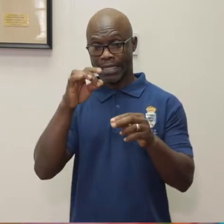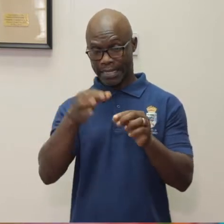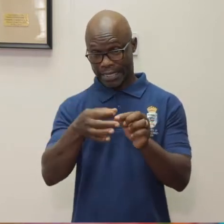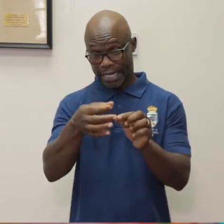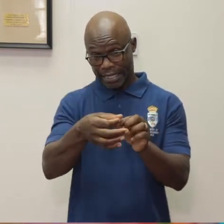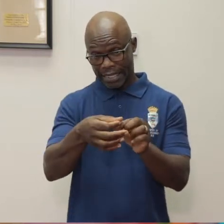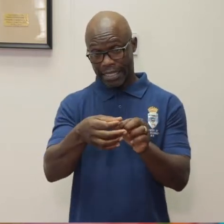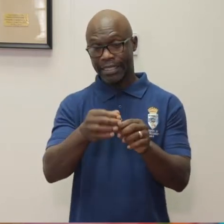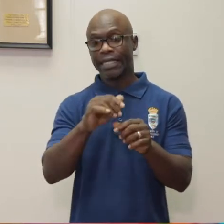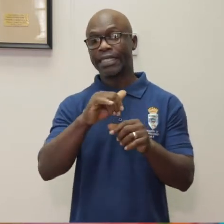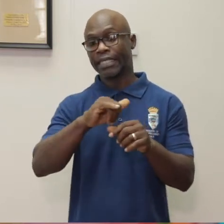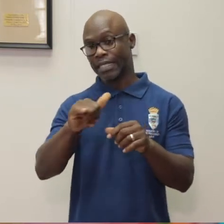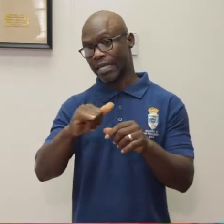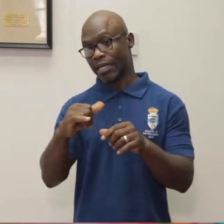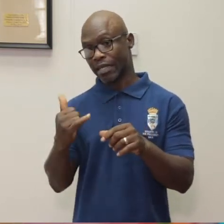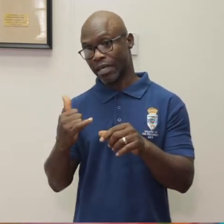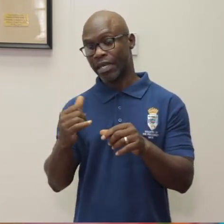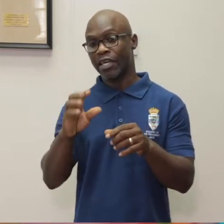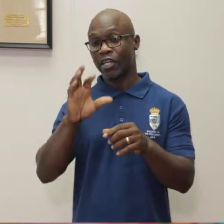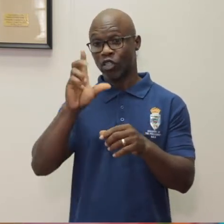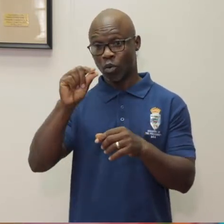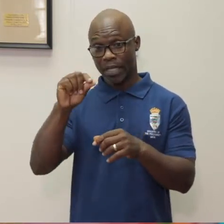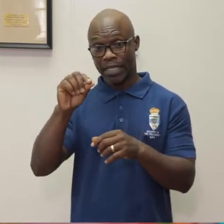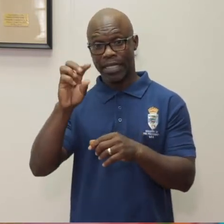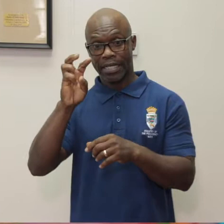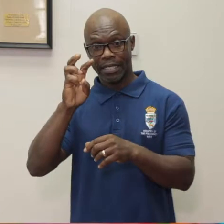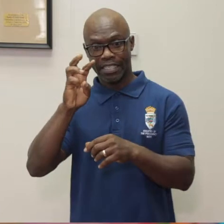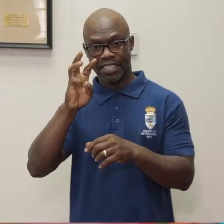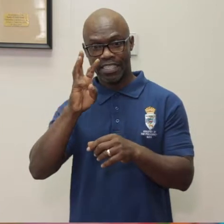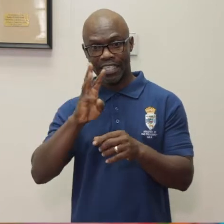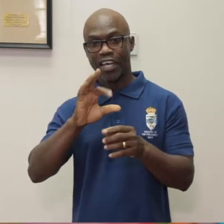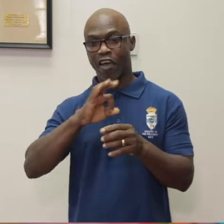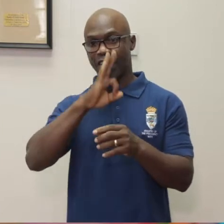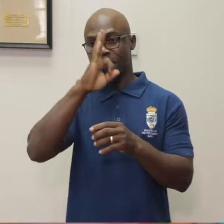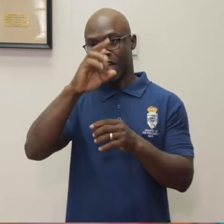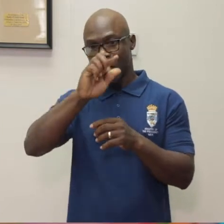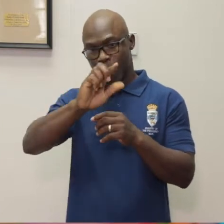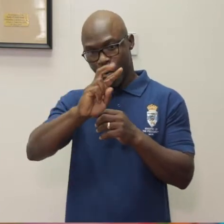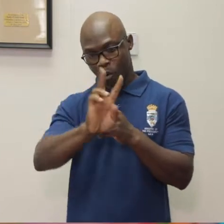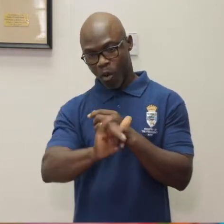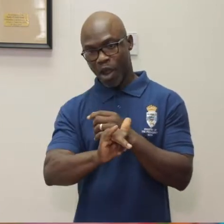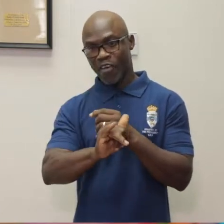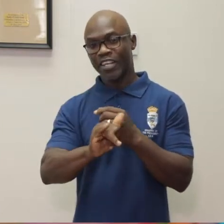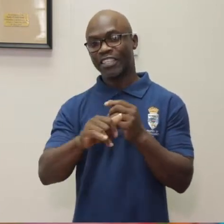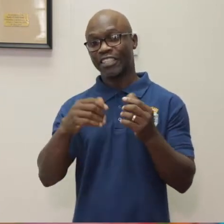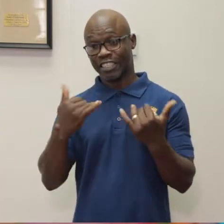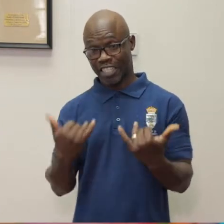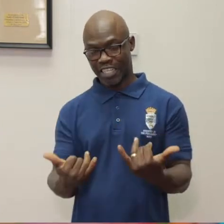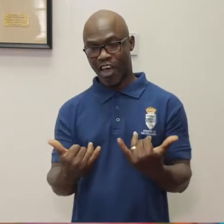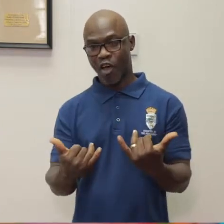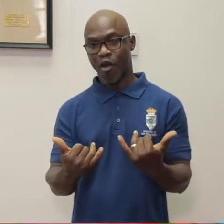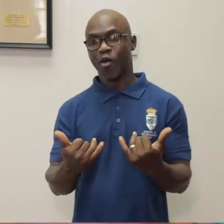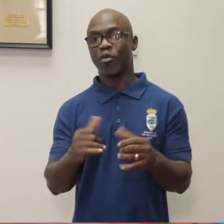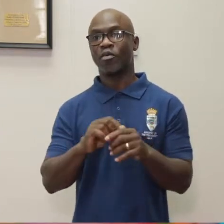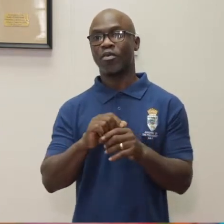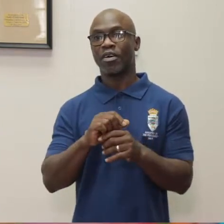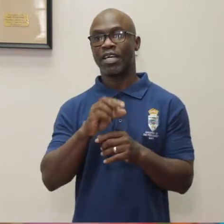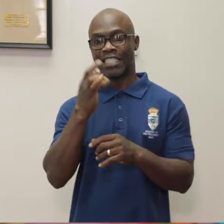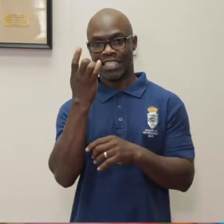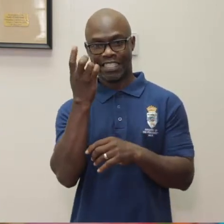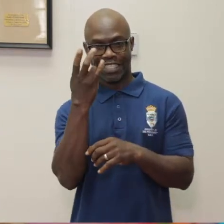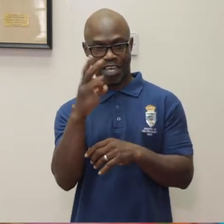period 26th February through 17th April 2020.